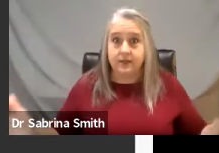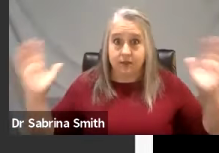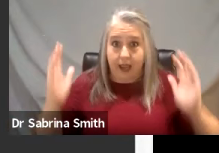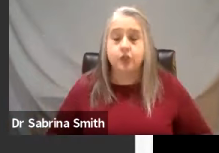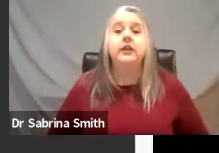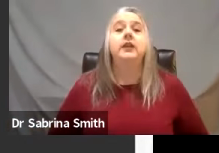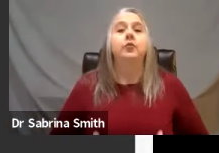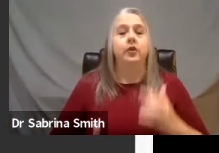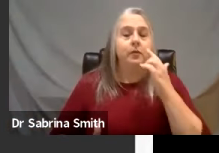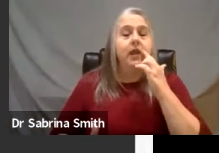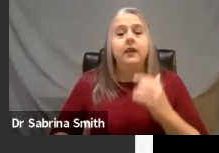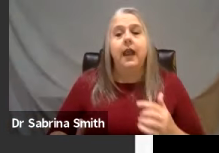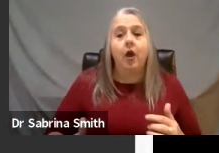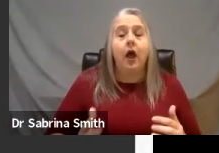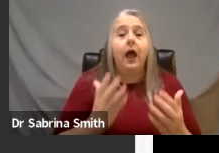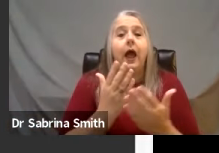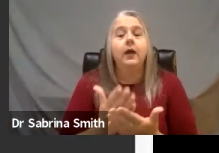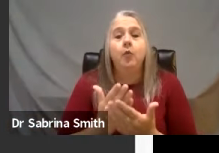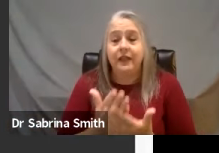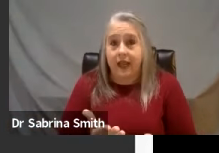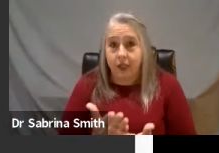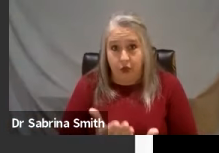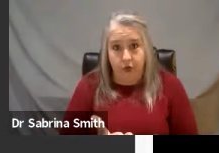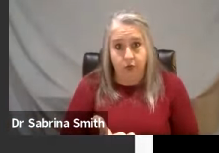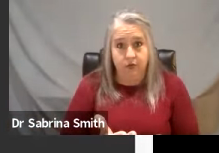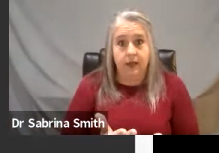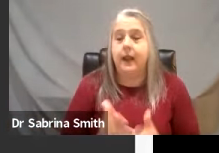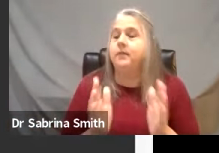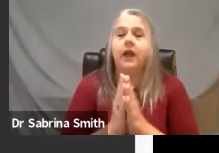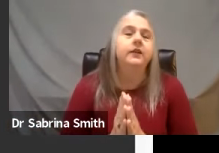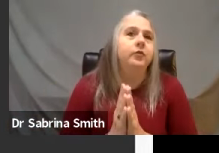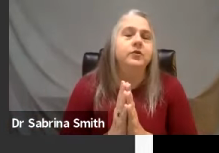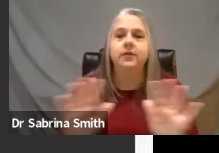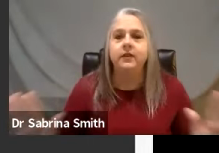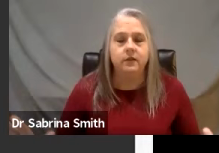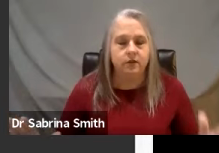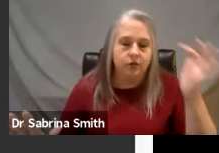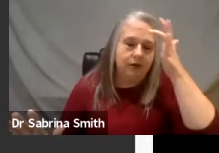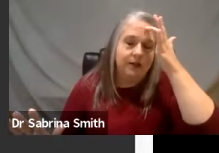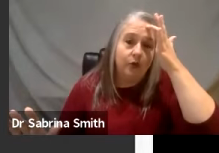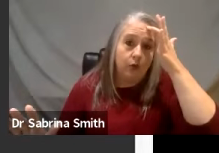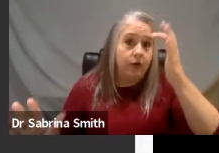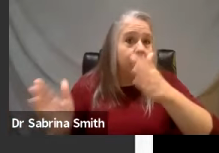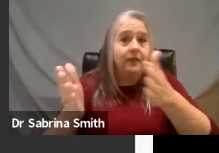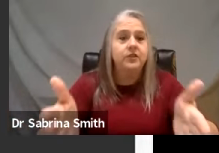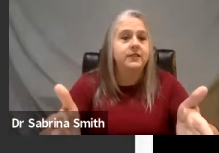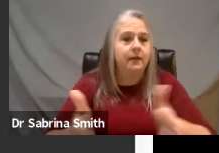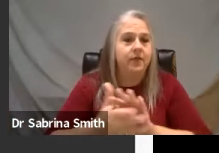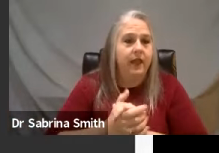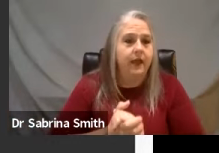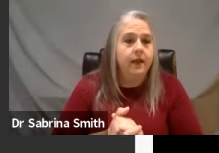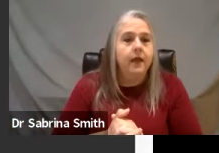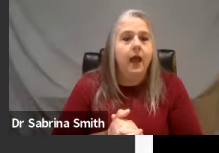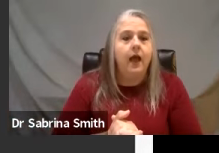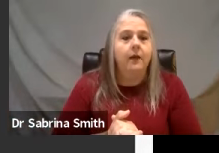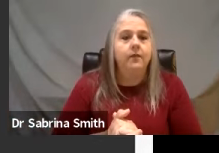do this actually in the room. Now, I would like you, and I'm not going to throw something difficult with you. I'm going to give you the same